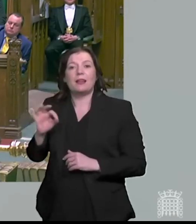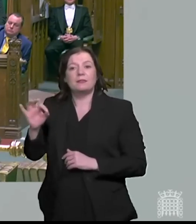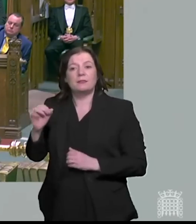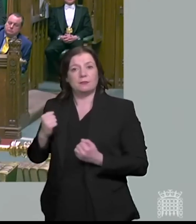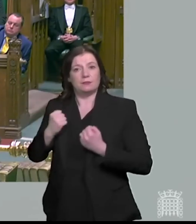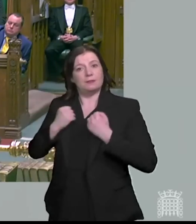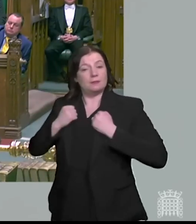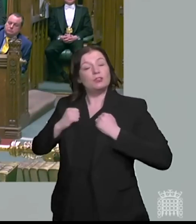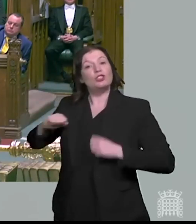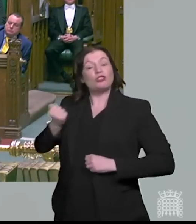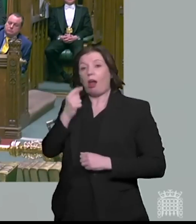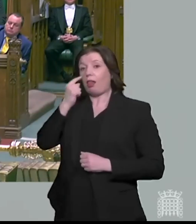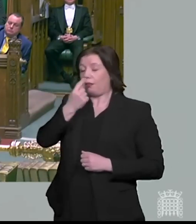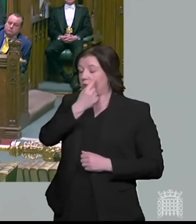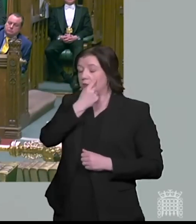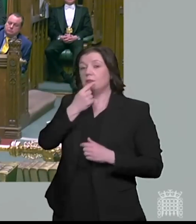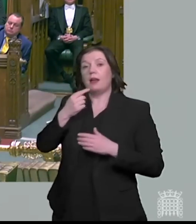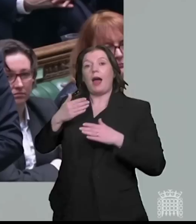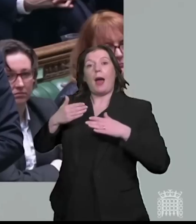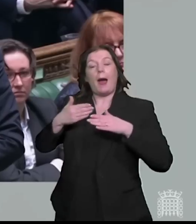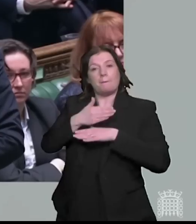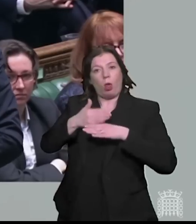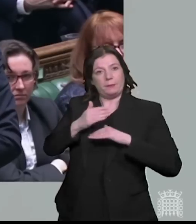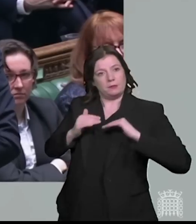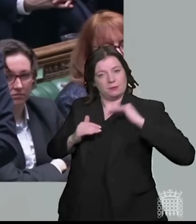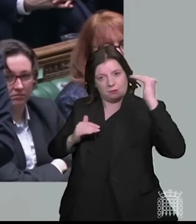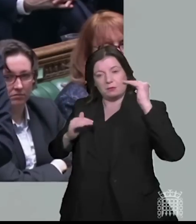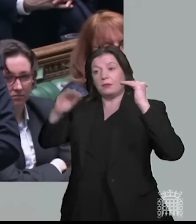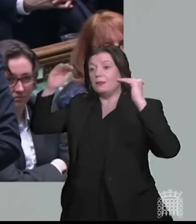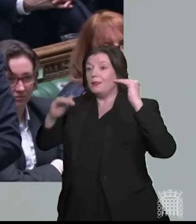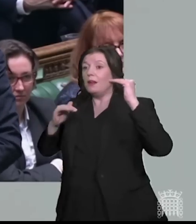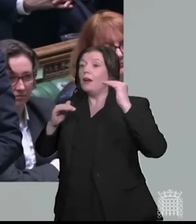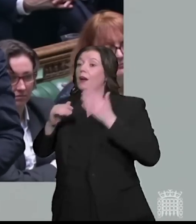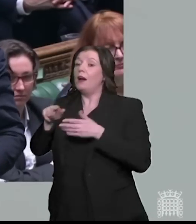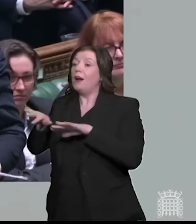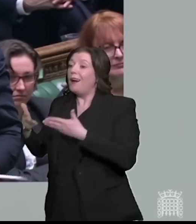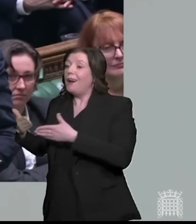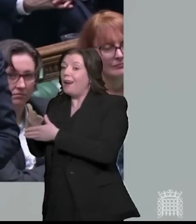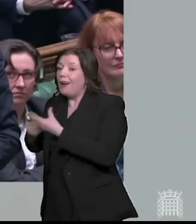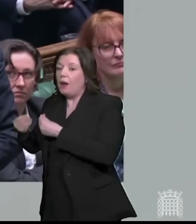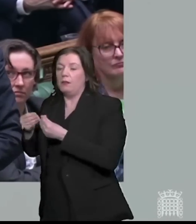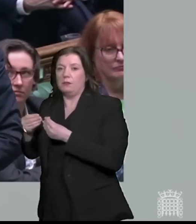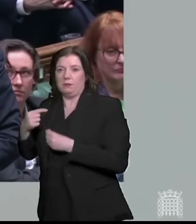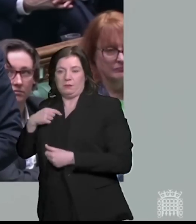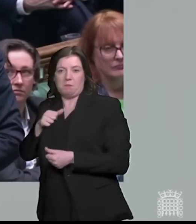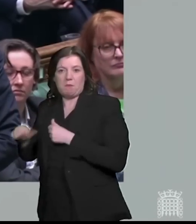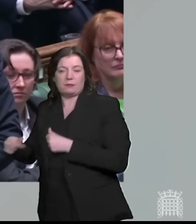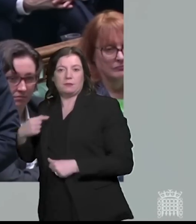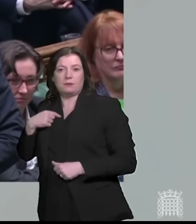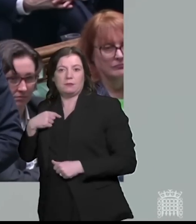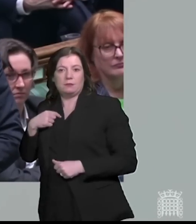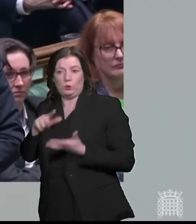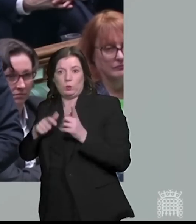the best employment, best unemployment, and best economic inactivity rate of any of the nations of the